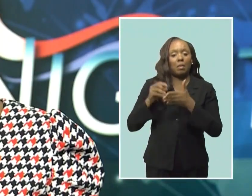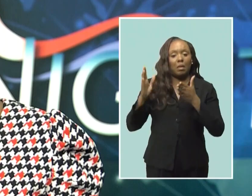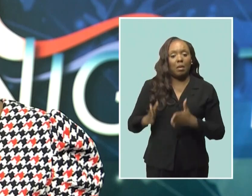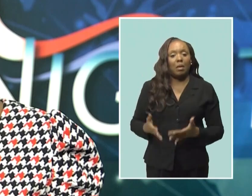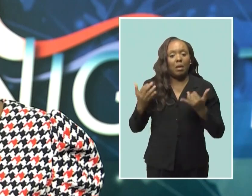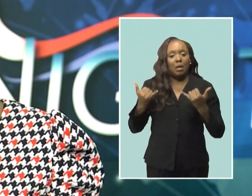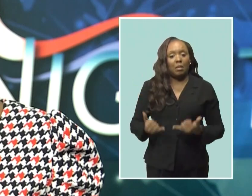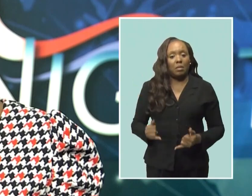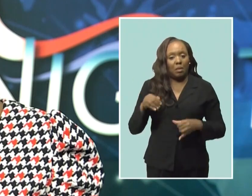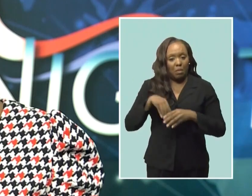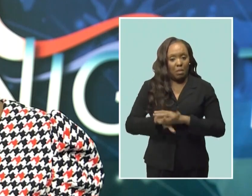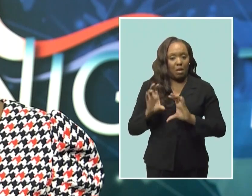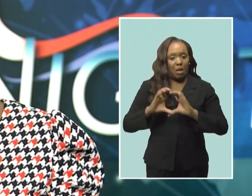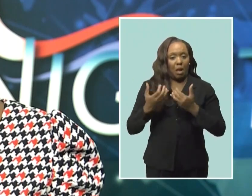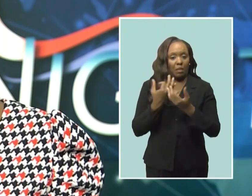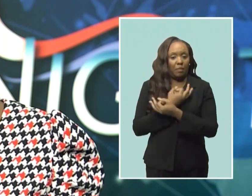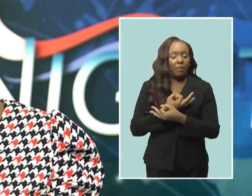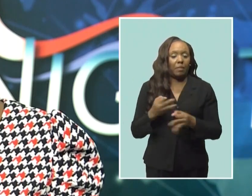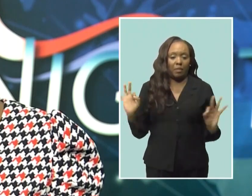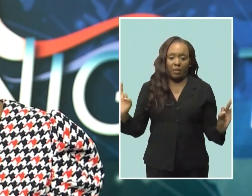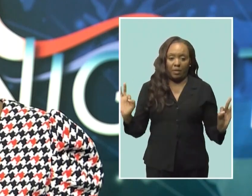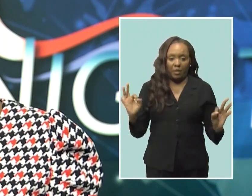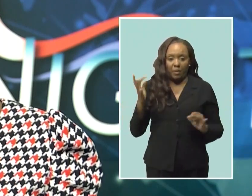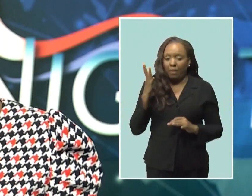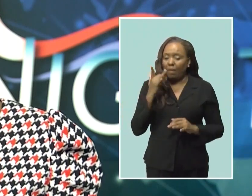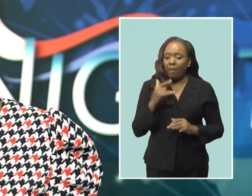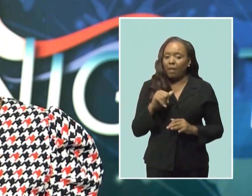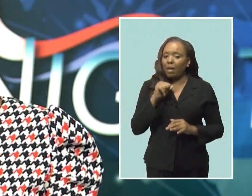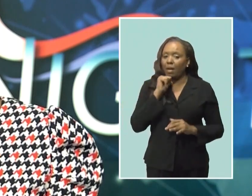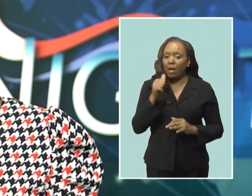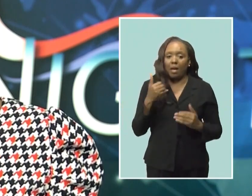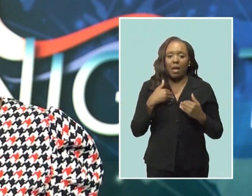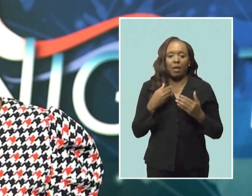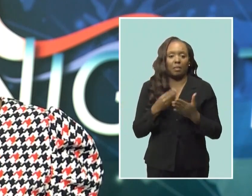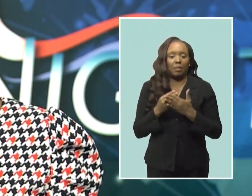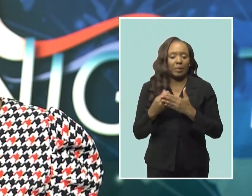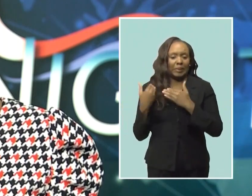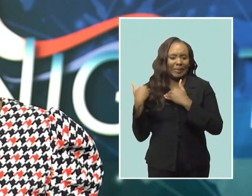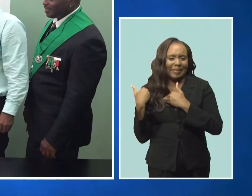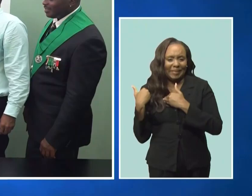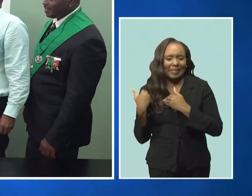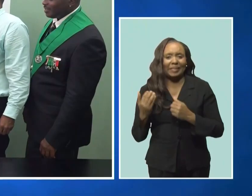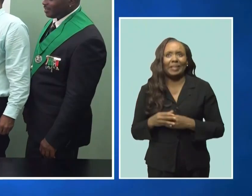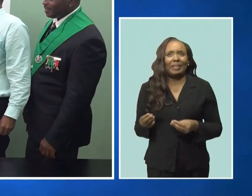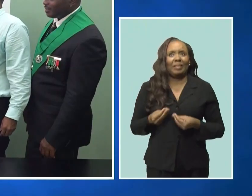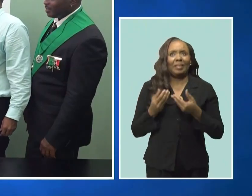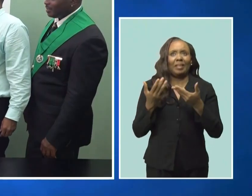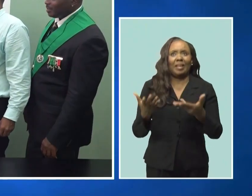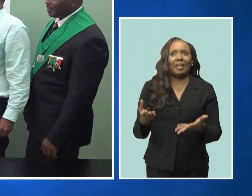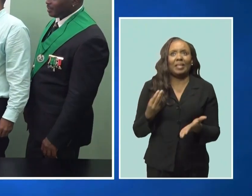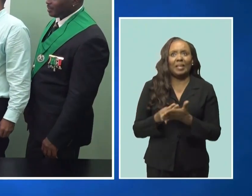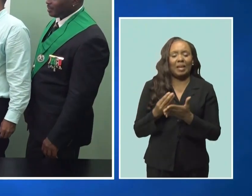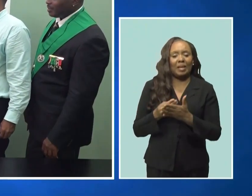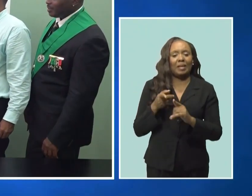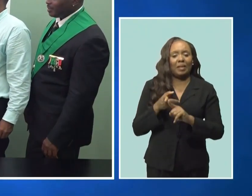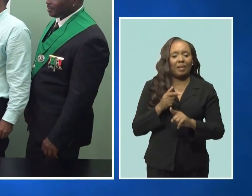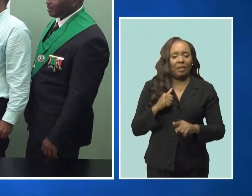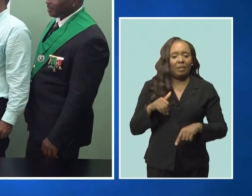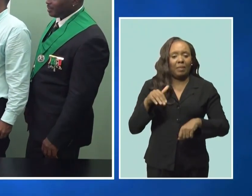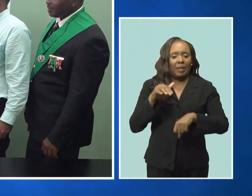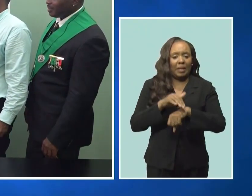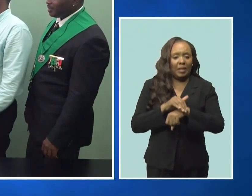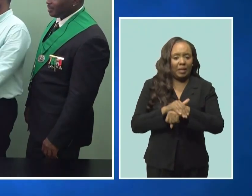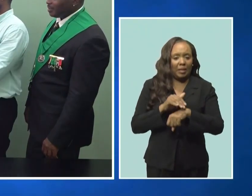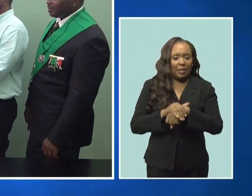able to attend classes free of some financial burden. Andre Greenidge received a generous donation from the English district